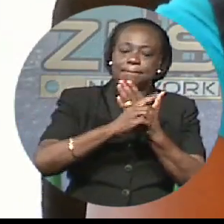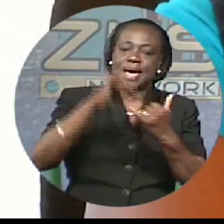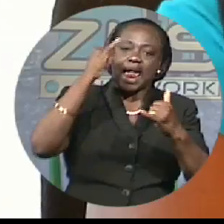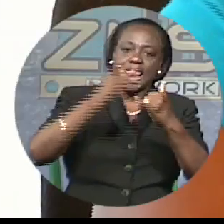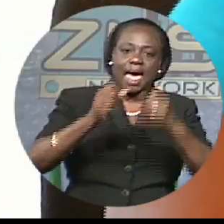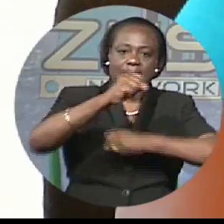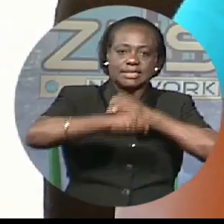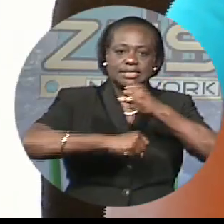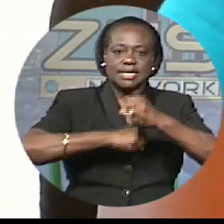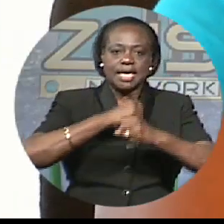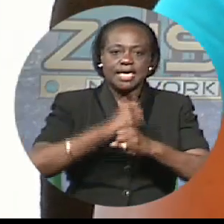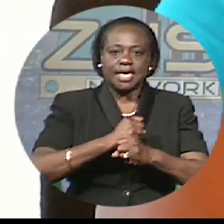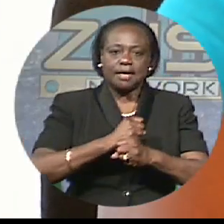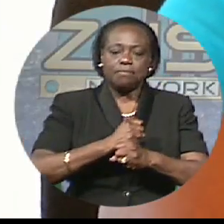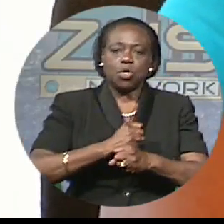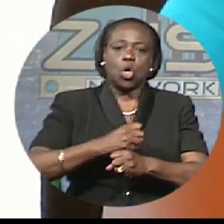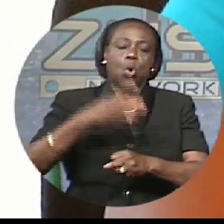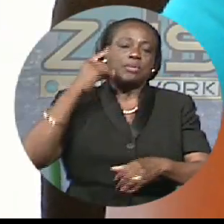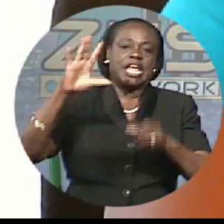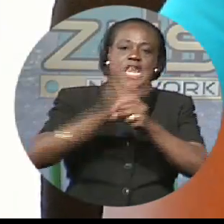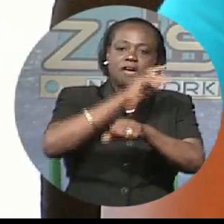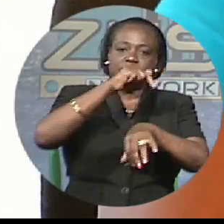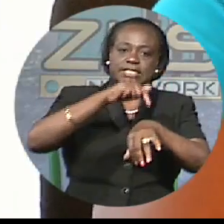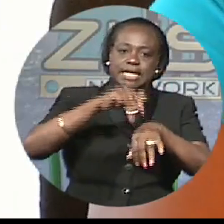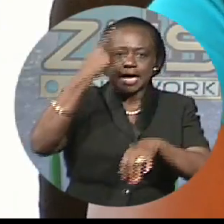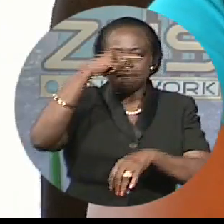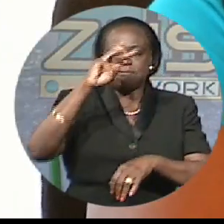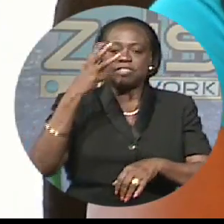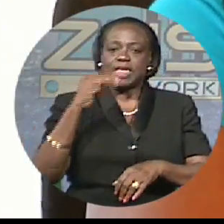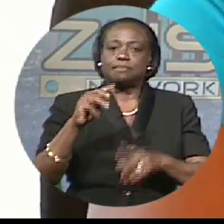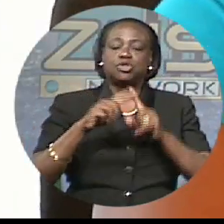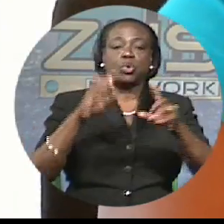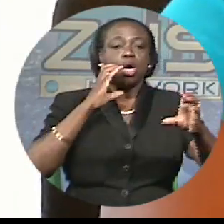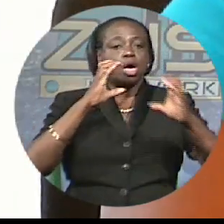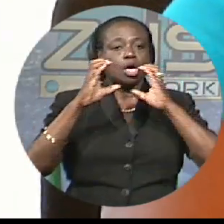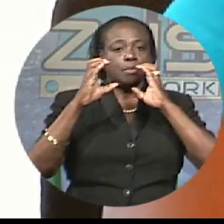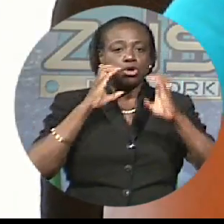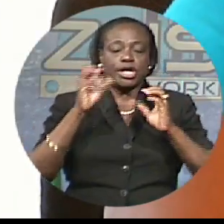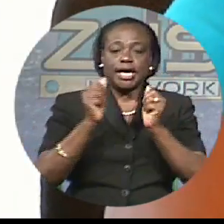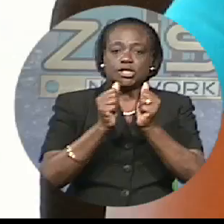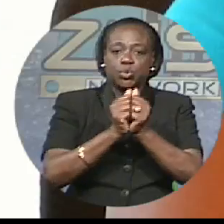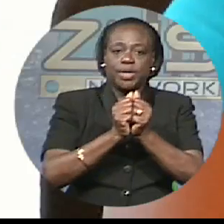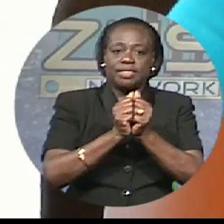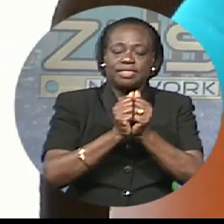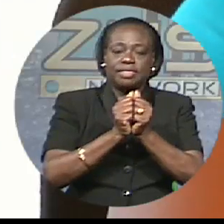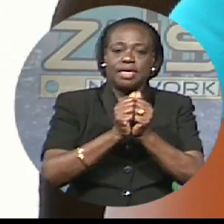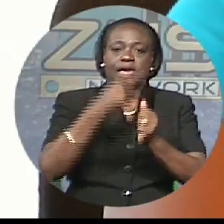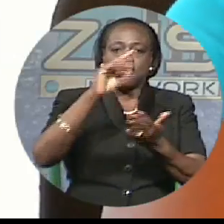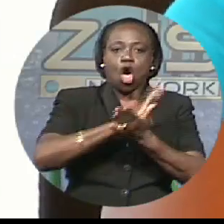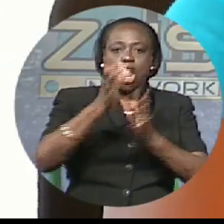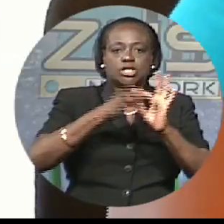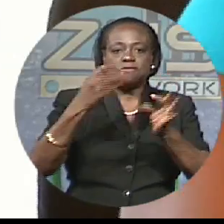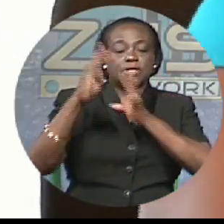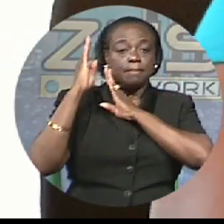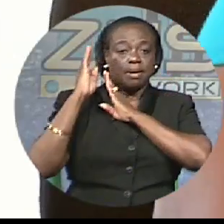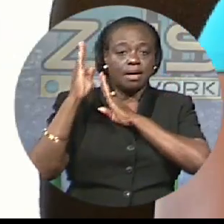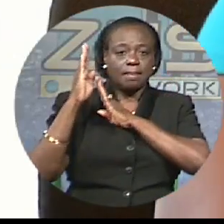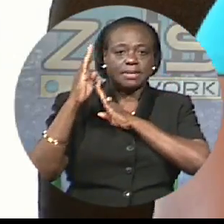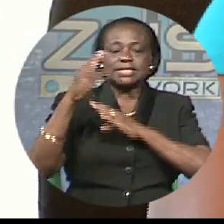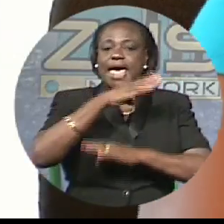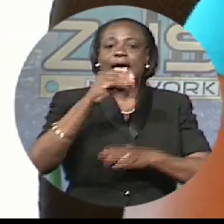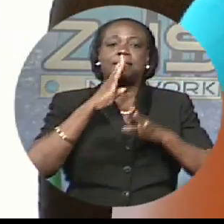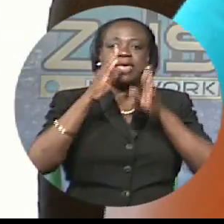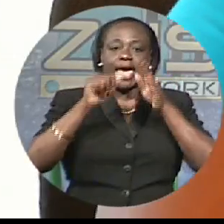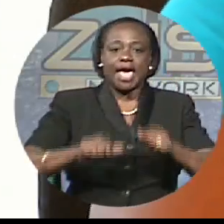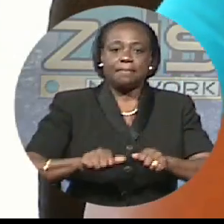year would have been ample time for them to communicate with the College of the Bahamas and be